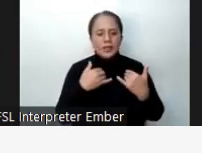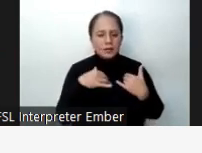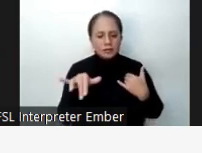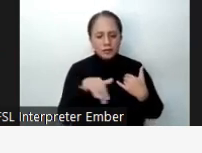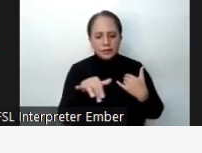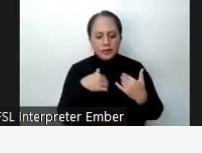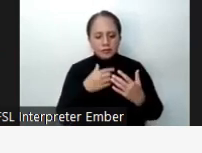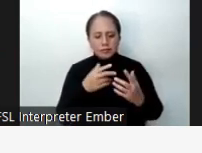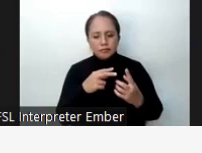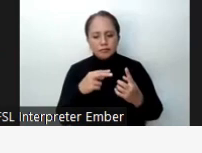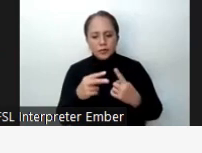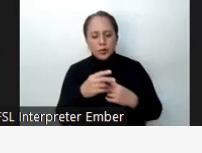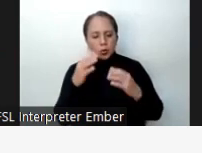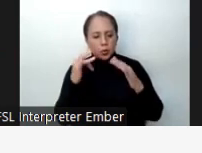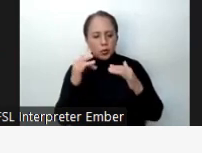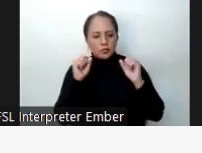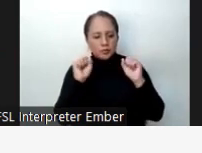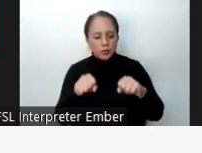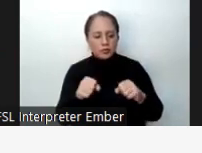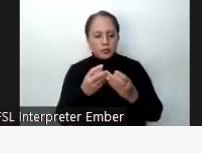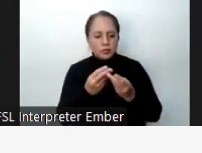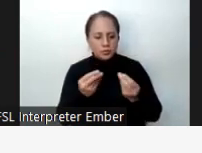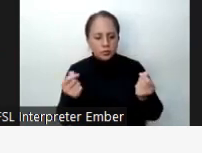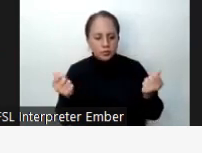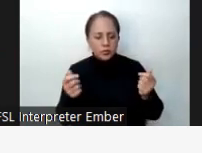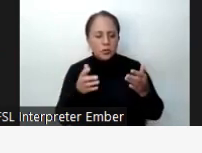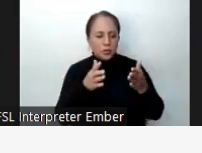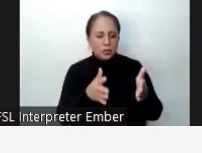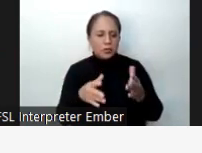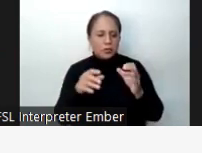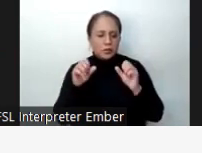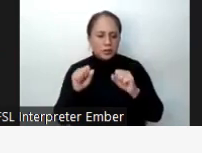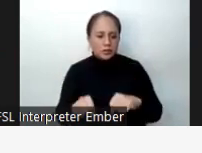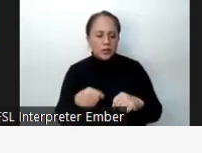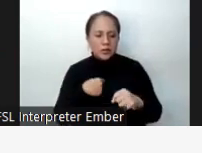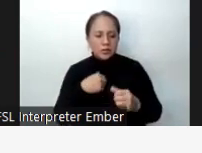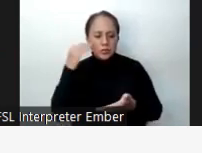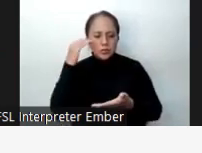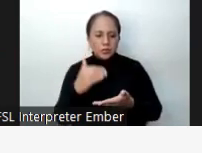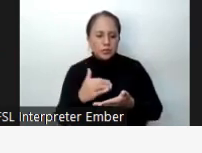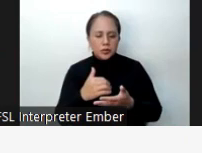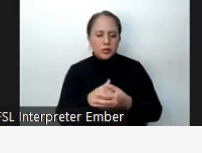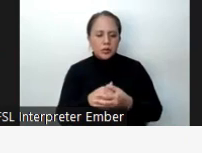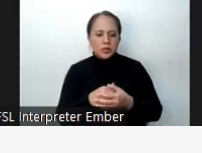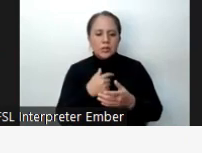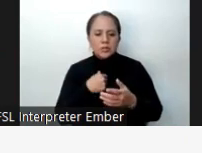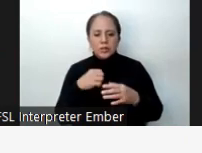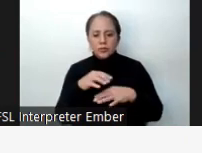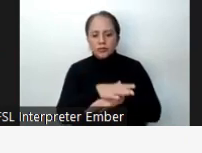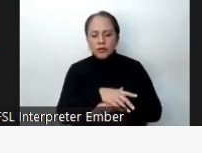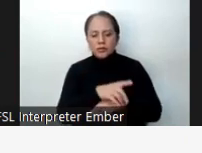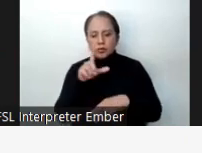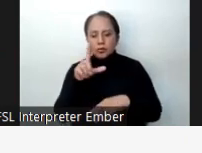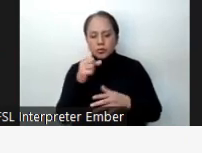also factors or hopefully possible solutions or ways that can minimize the detrimental effects of